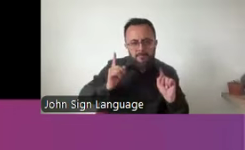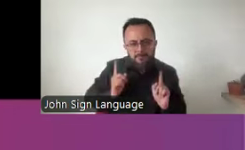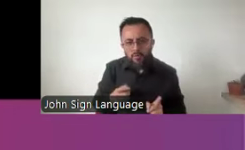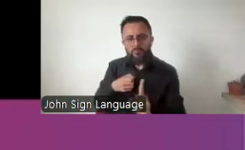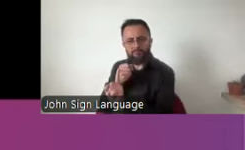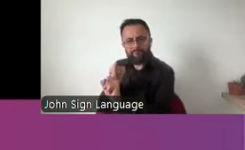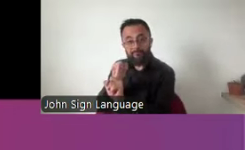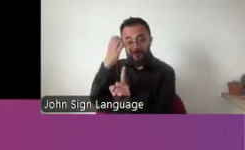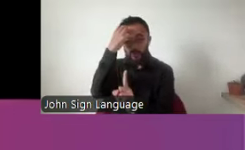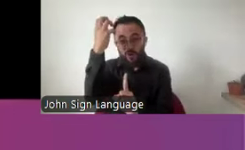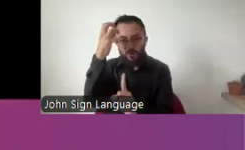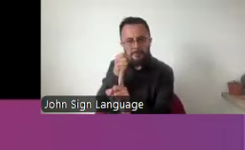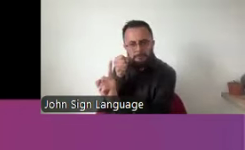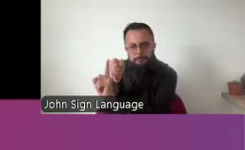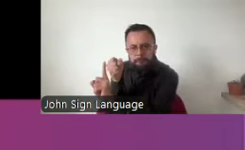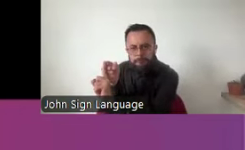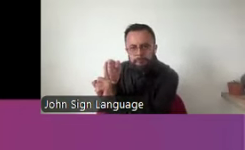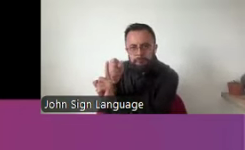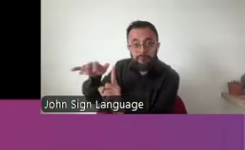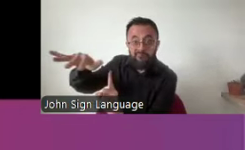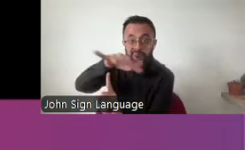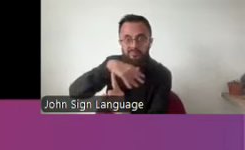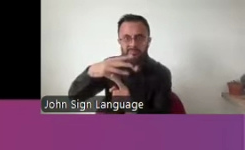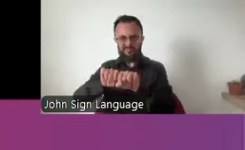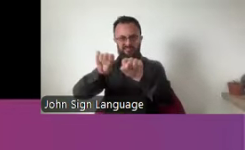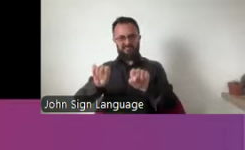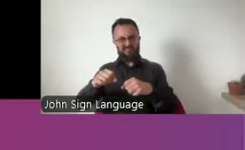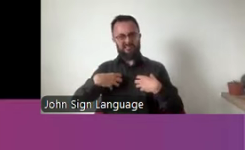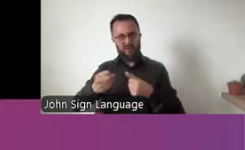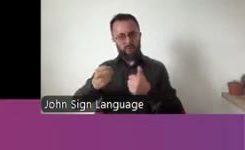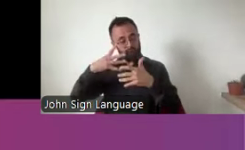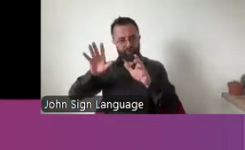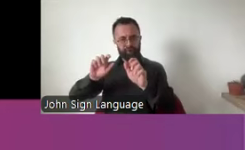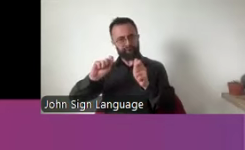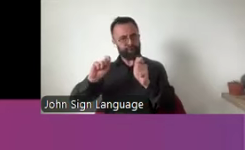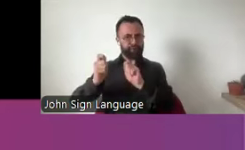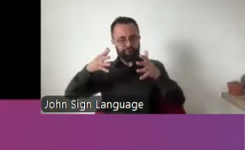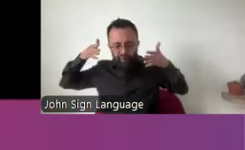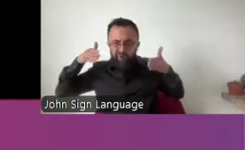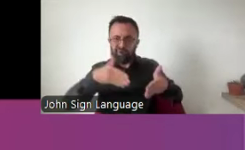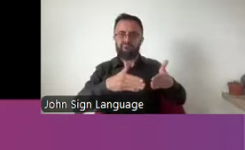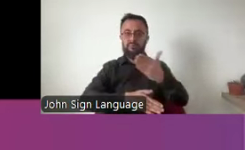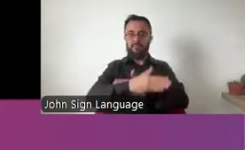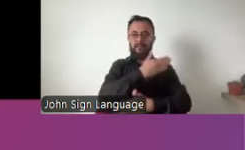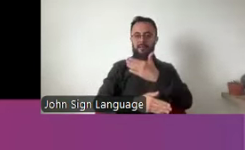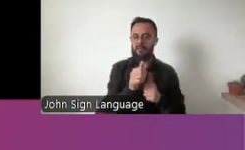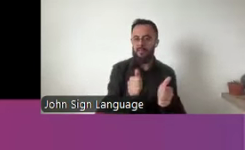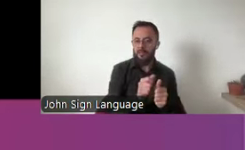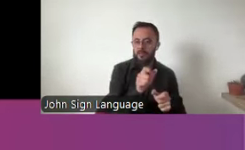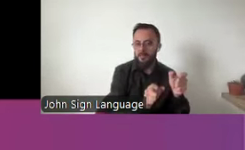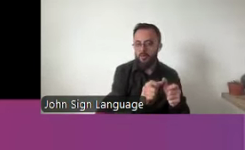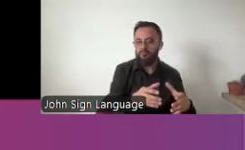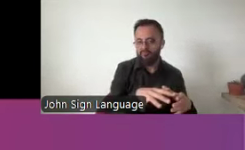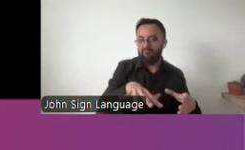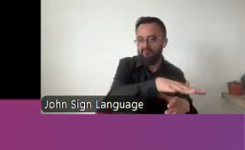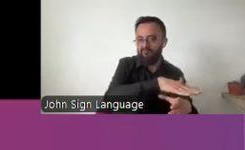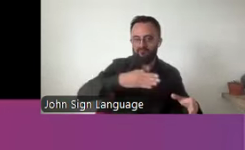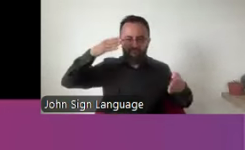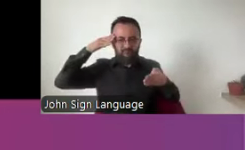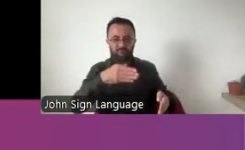also unpacked a lot of evidence in the report on the health inequities. And I'm not going to repeat them because